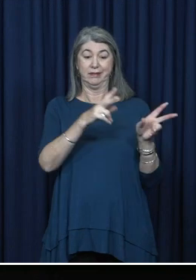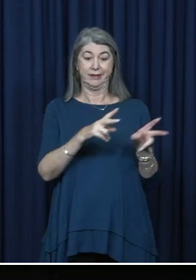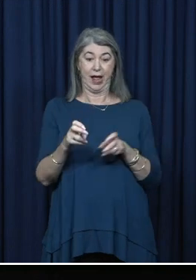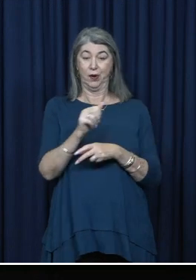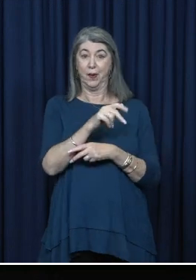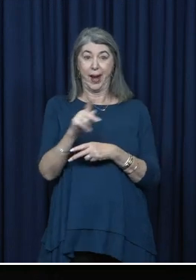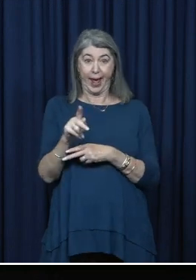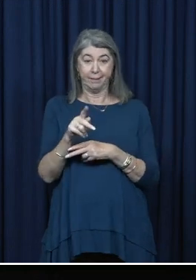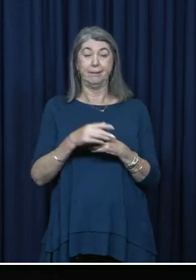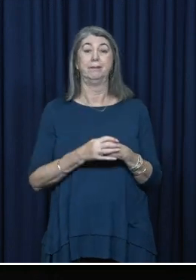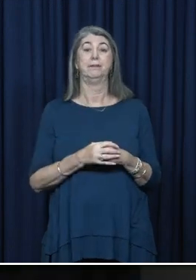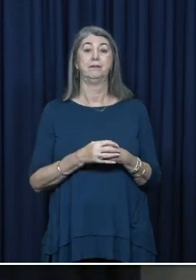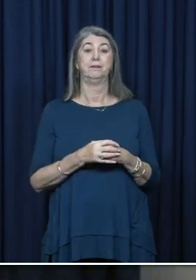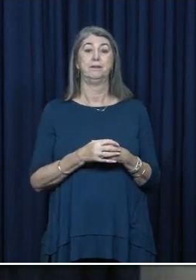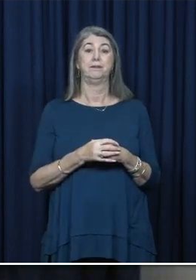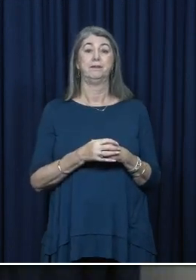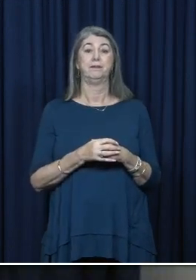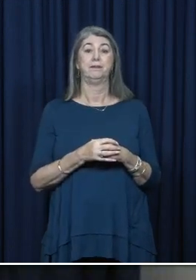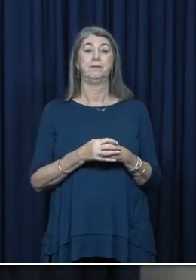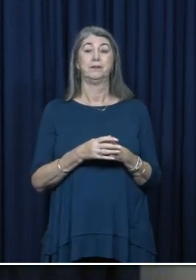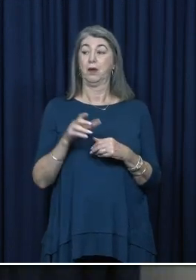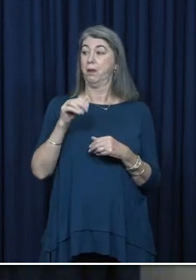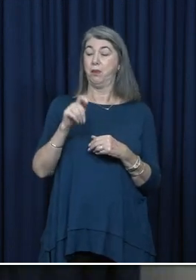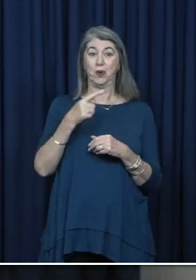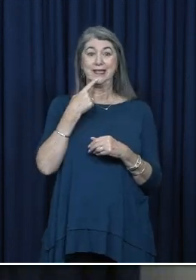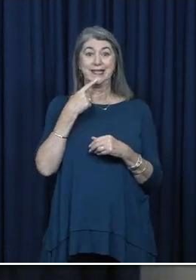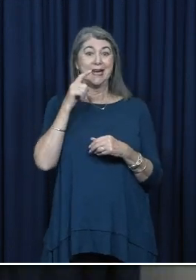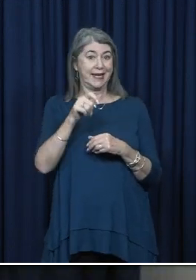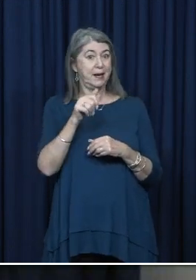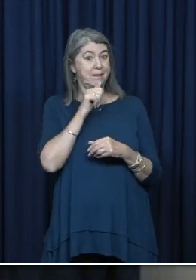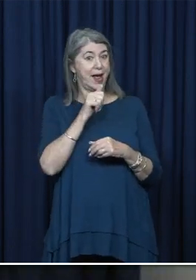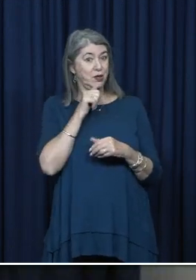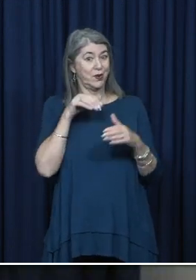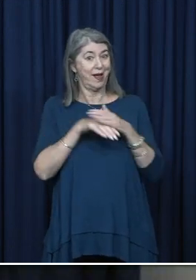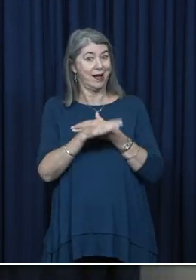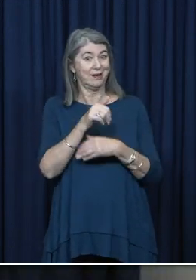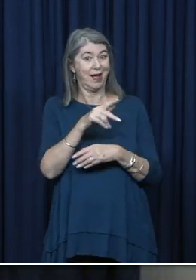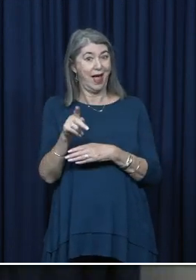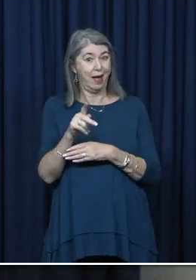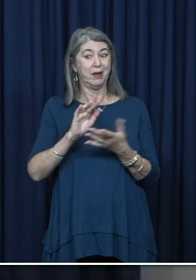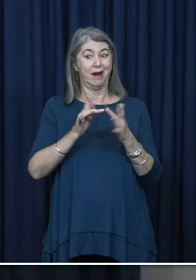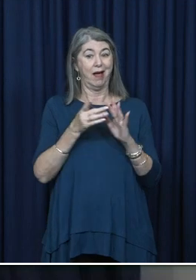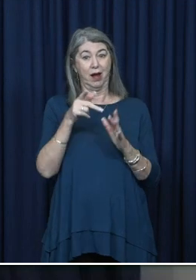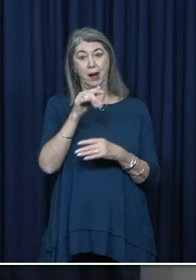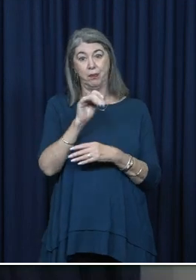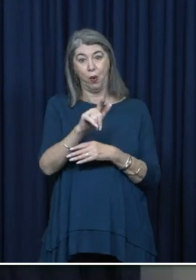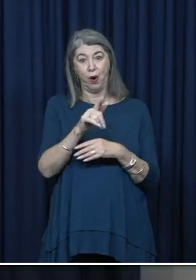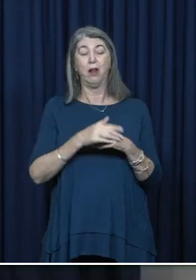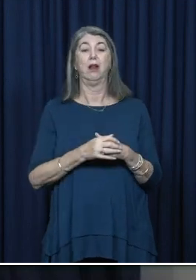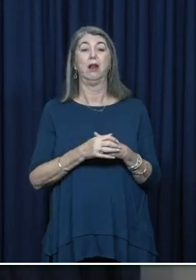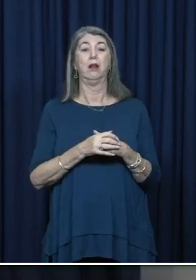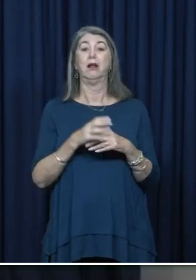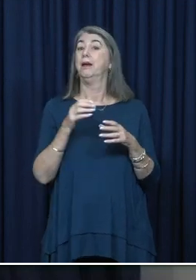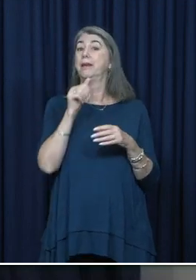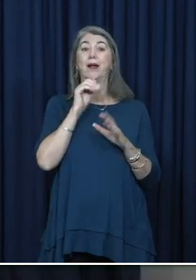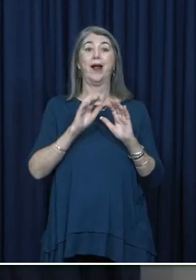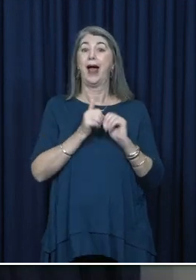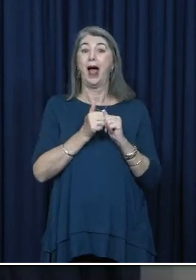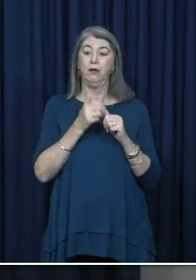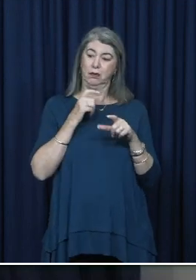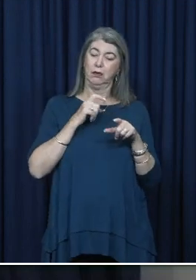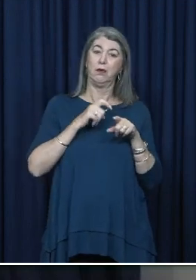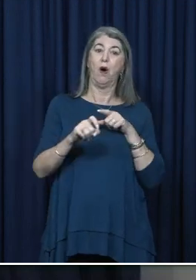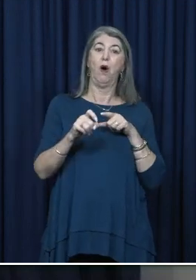app. As Paul said, you're going to need a password to access the app and the online portal. You can get your password by